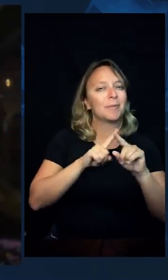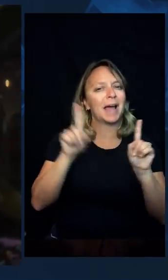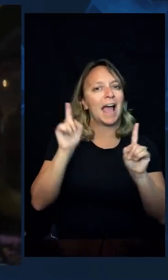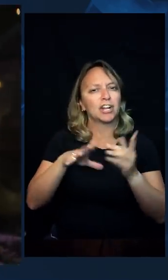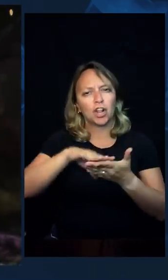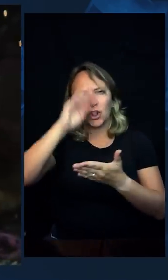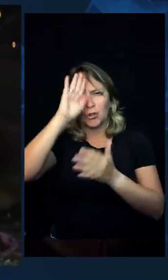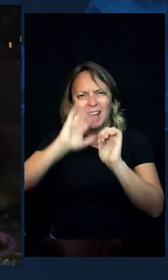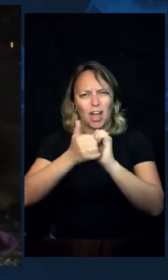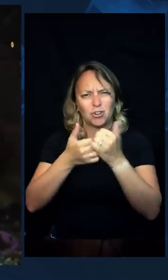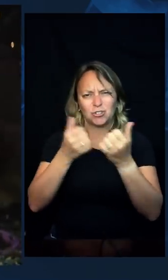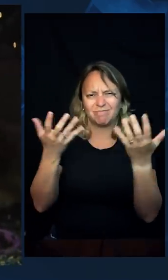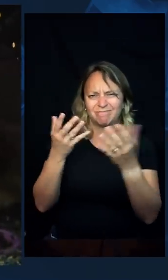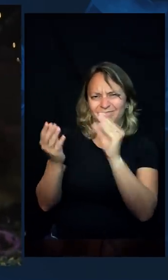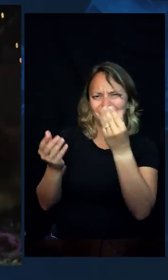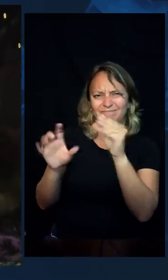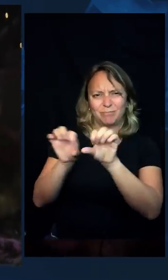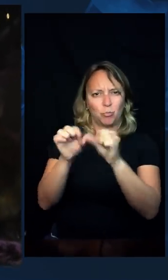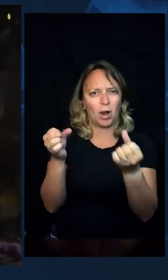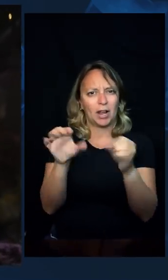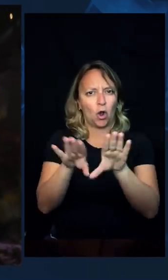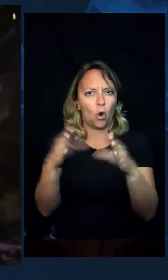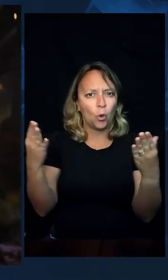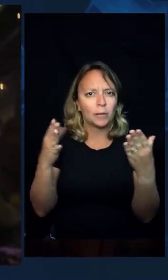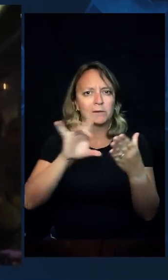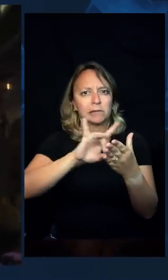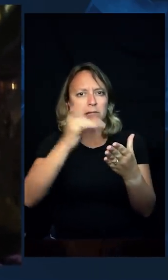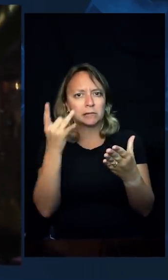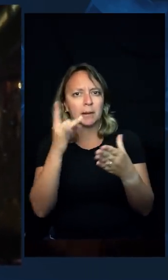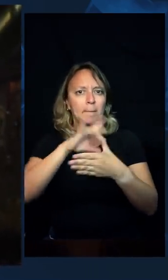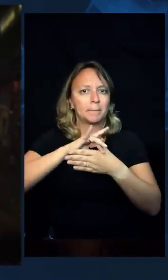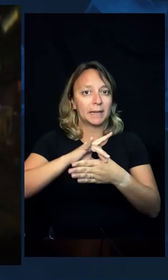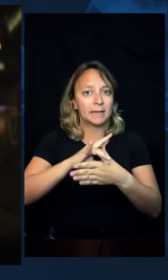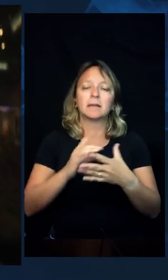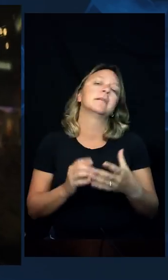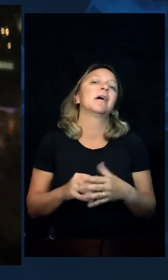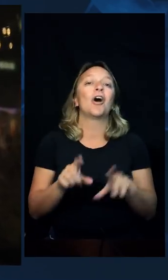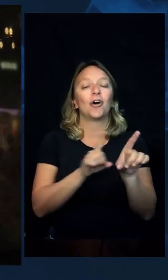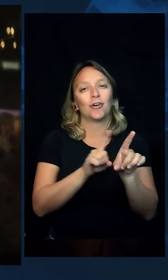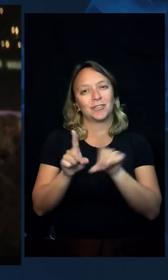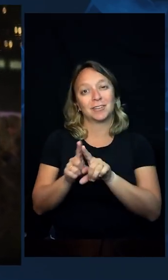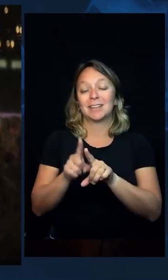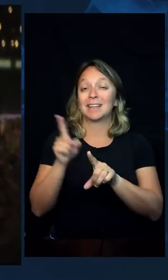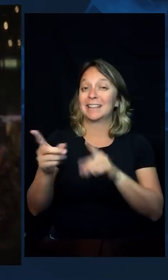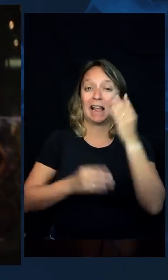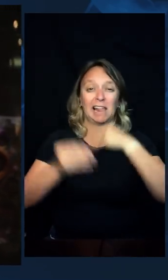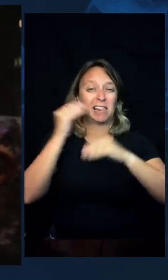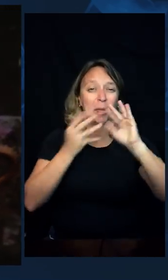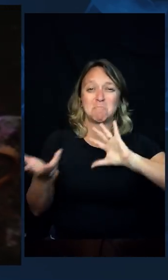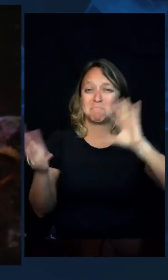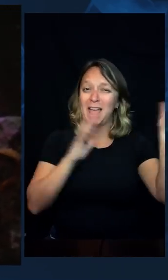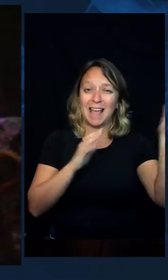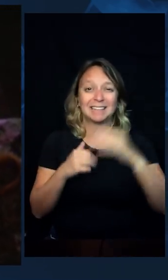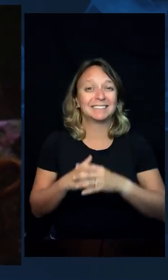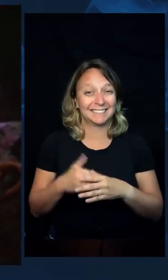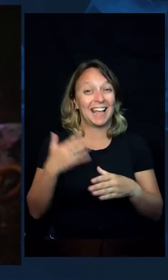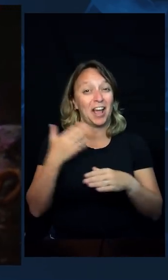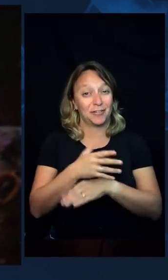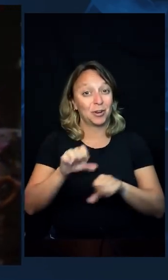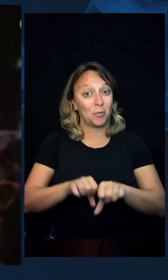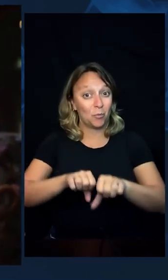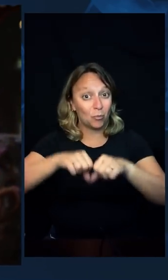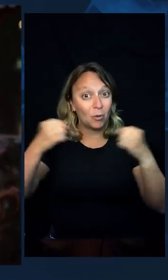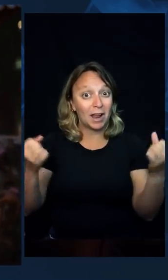grab all the meat out of that crab. Also, Licorice is a very messy eater. After he does break open that